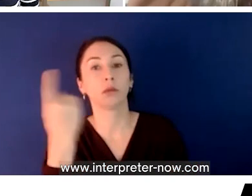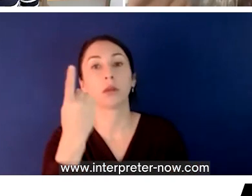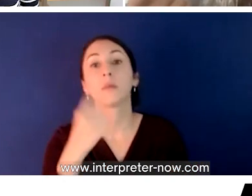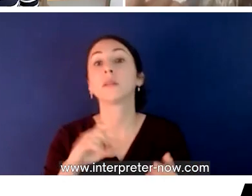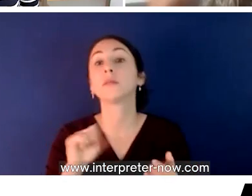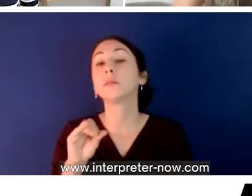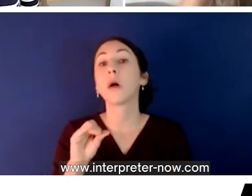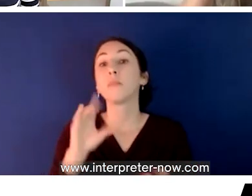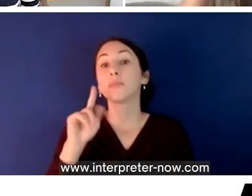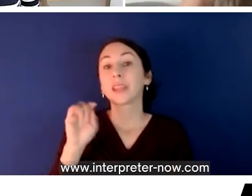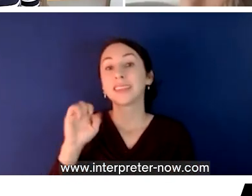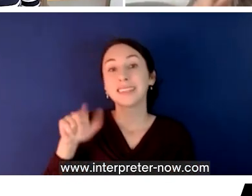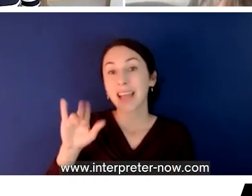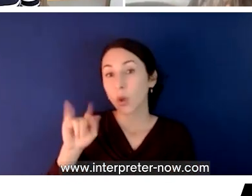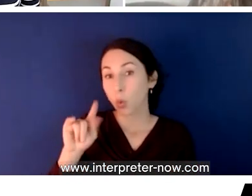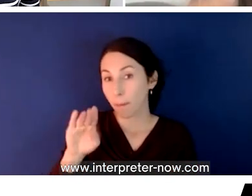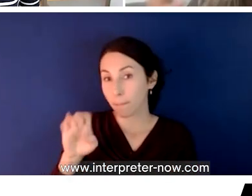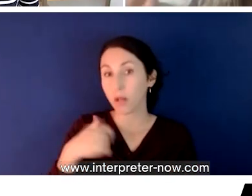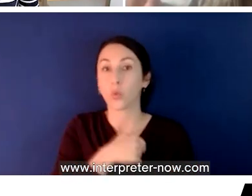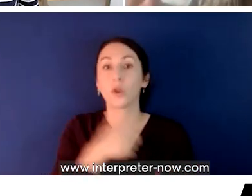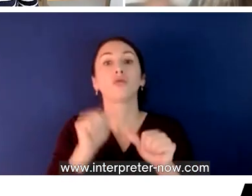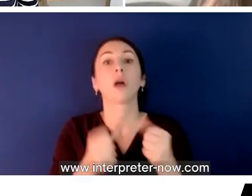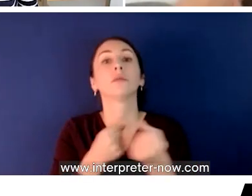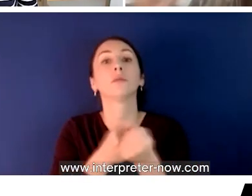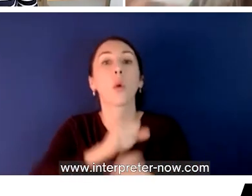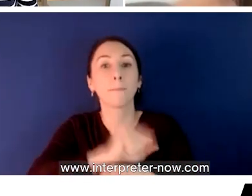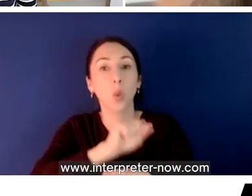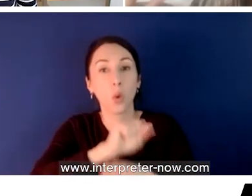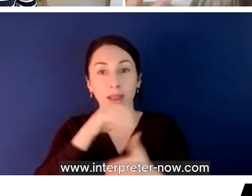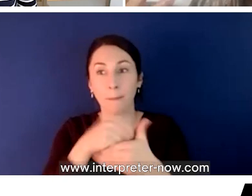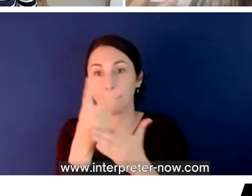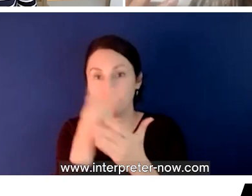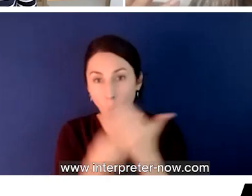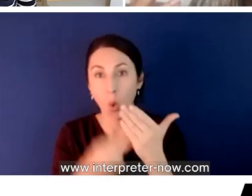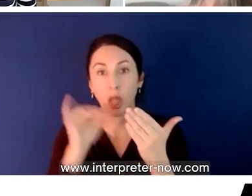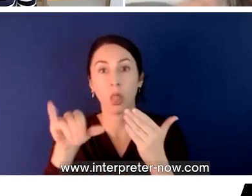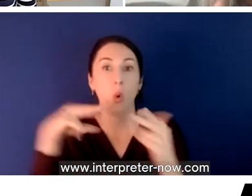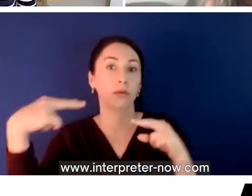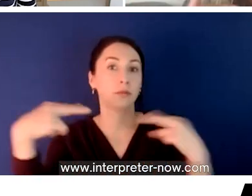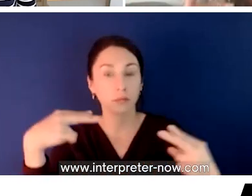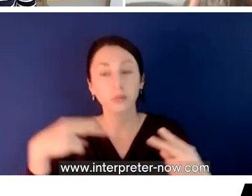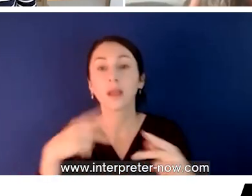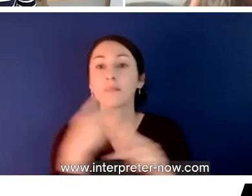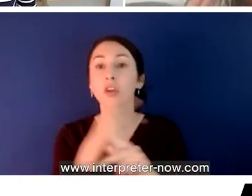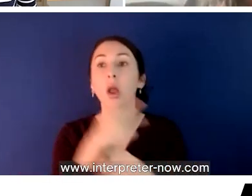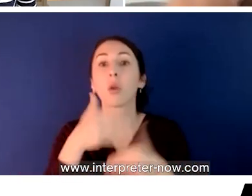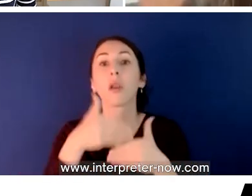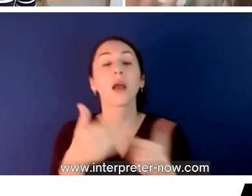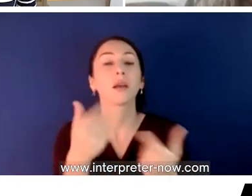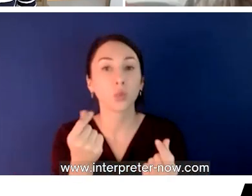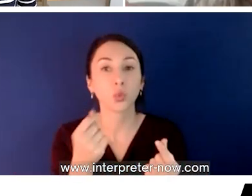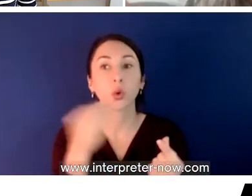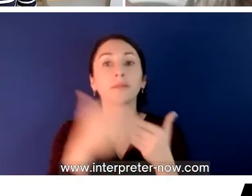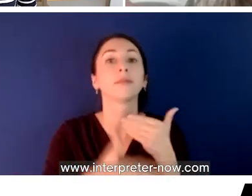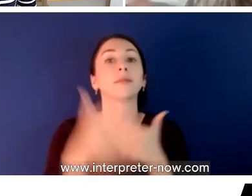immediate action. And so what tEQuitable tries to do is help the employee in either of those situations figure out what their next step should be and how they